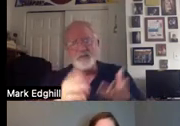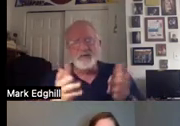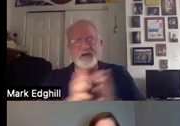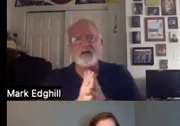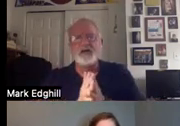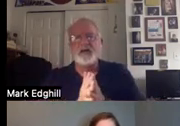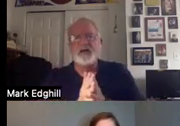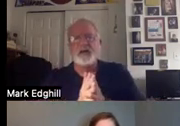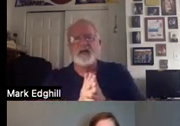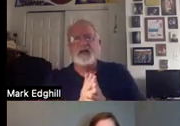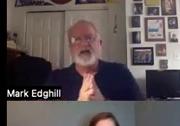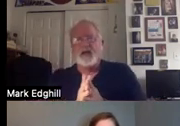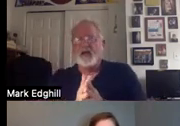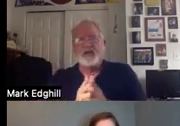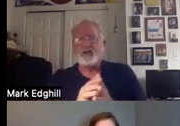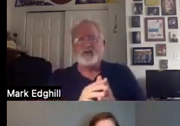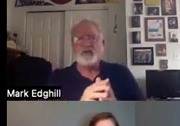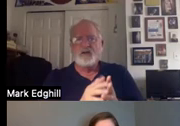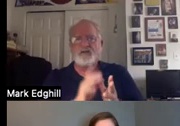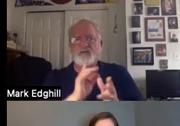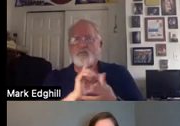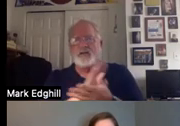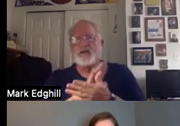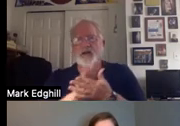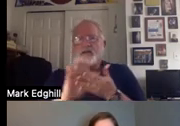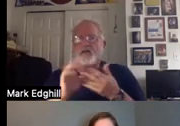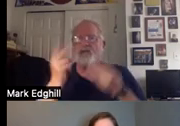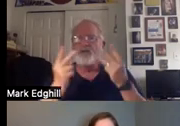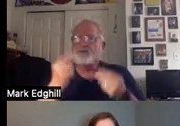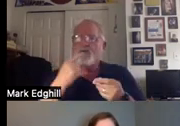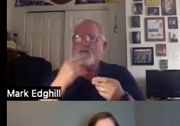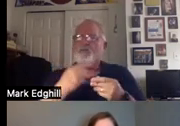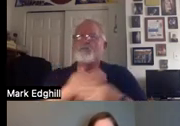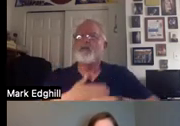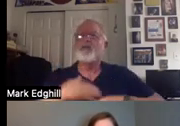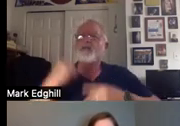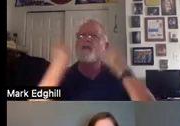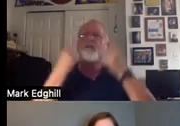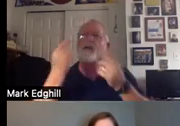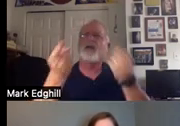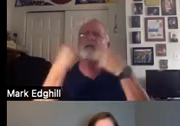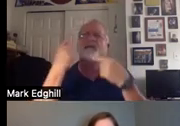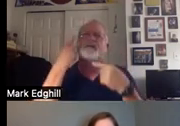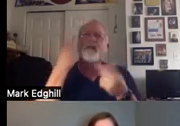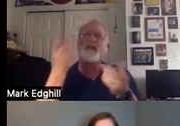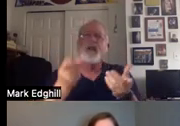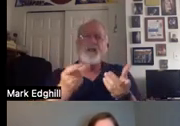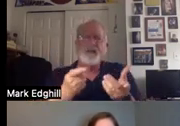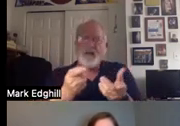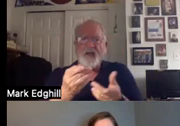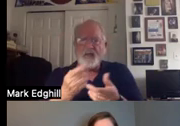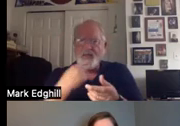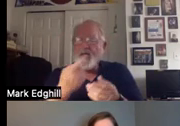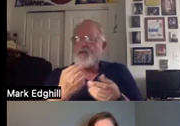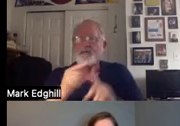If you haven't been there before, that's kind of the area it's in. Really nice to go visit somewhere. Really nice. It's great to go visit and just